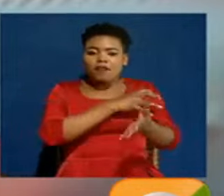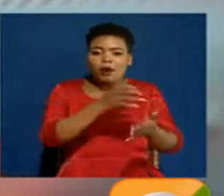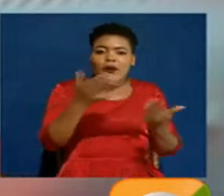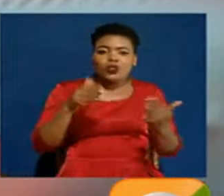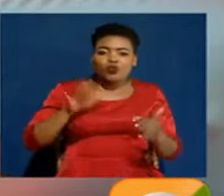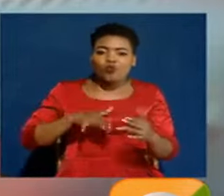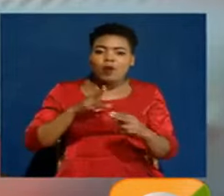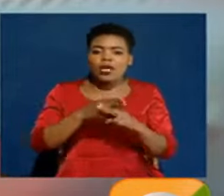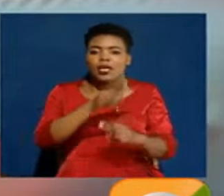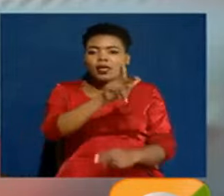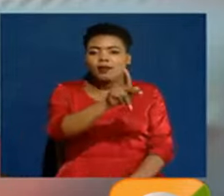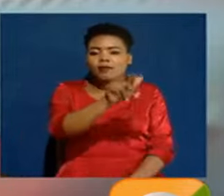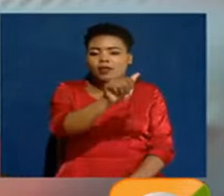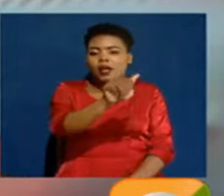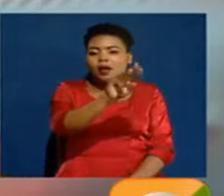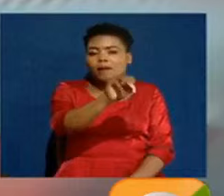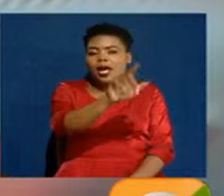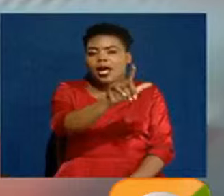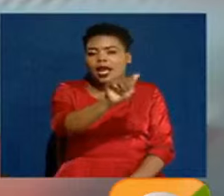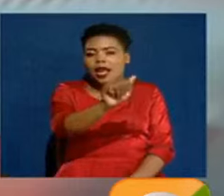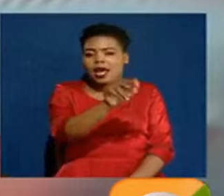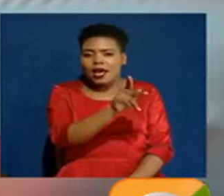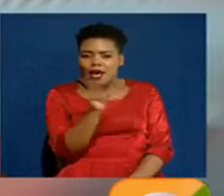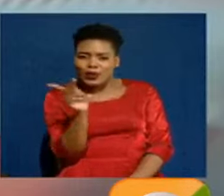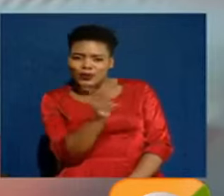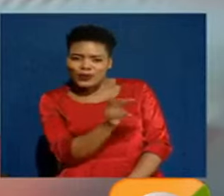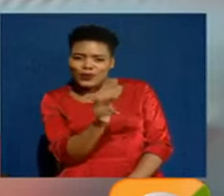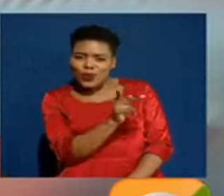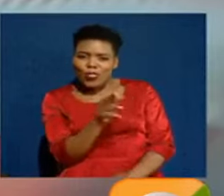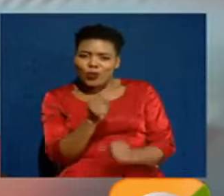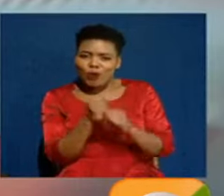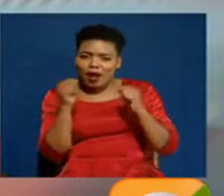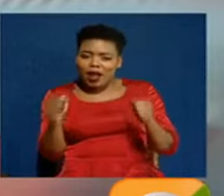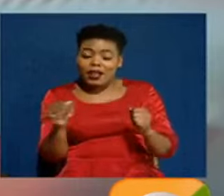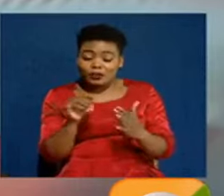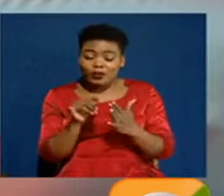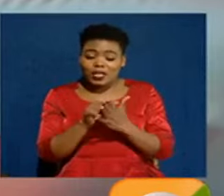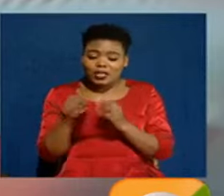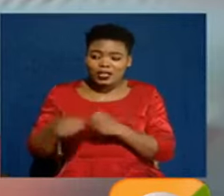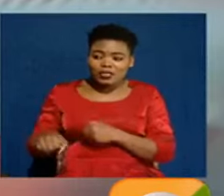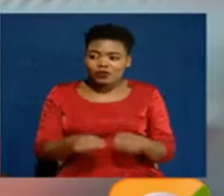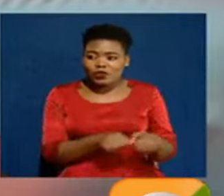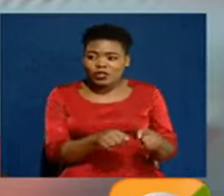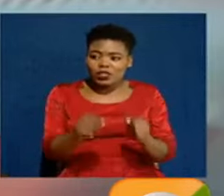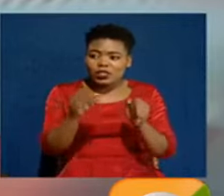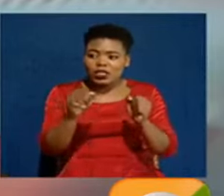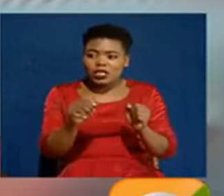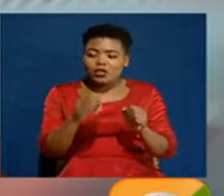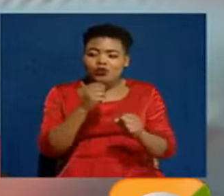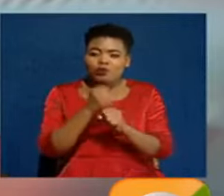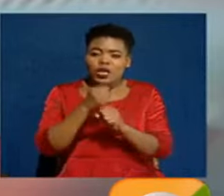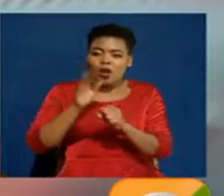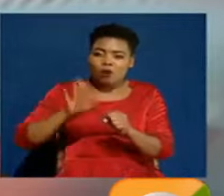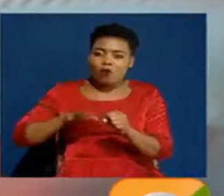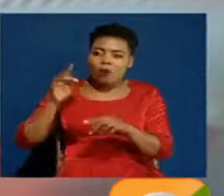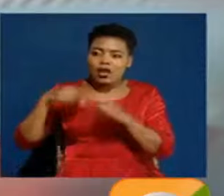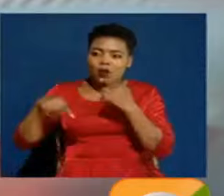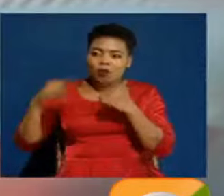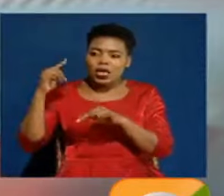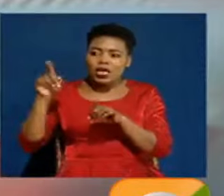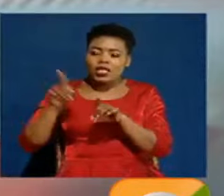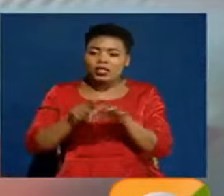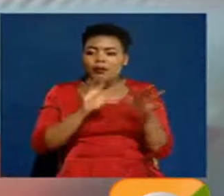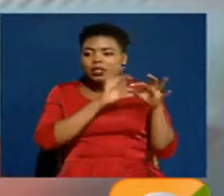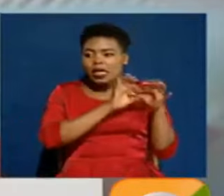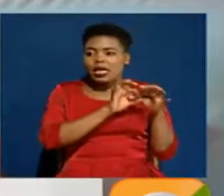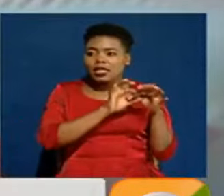it's not just about strategies, it's not just about the people in those structures and strategies, but also a culture that